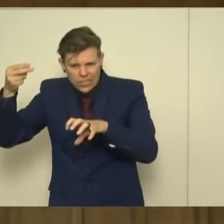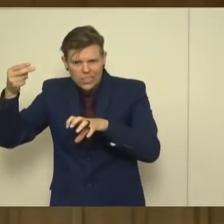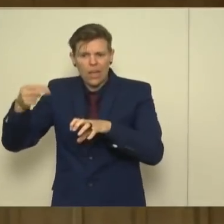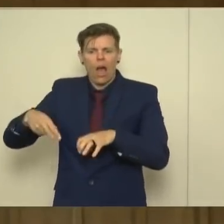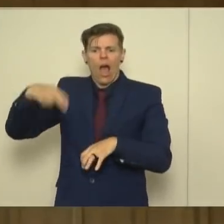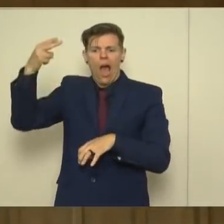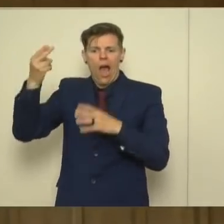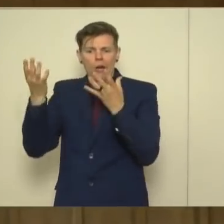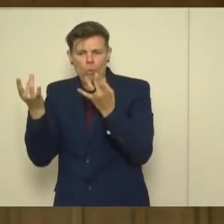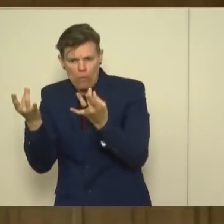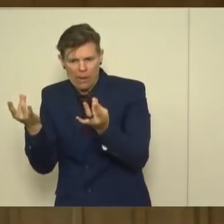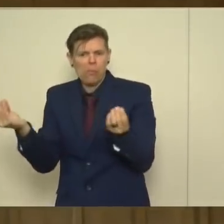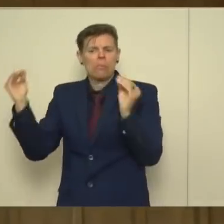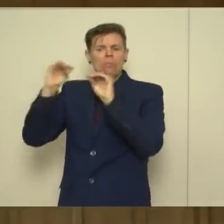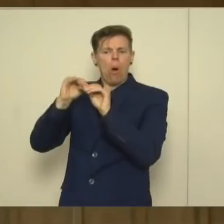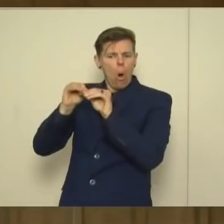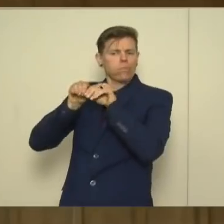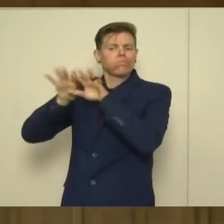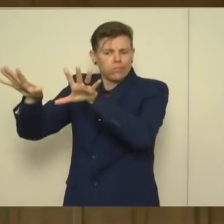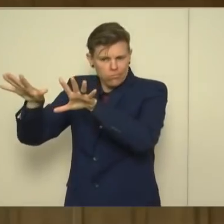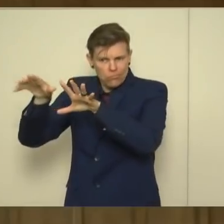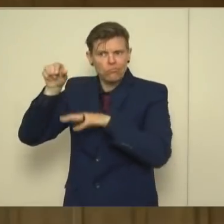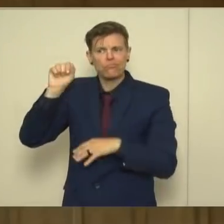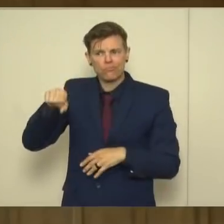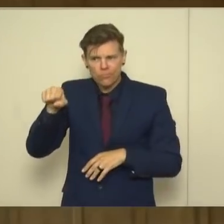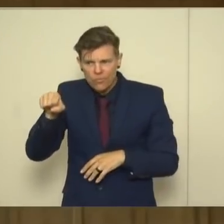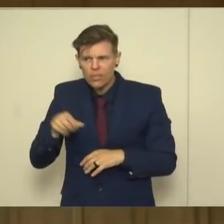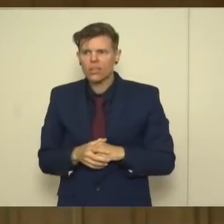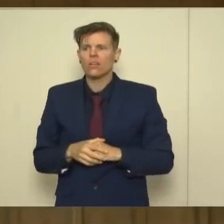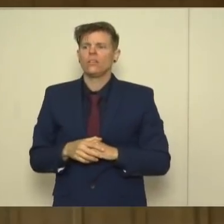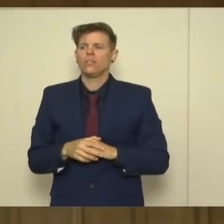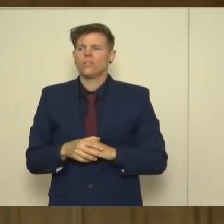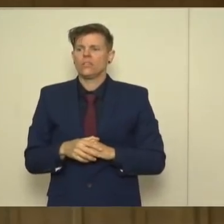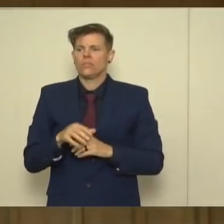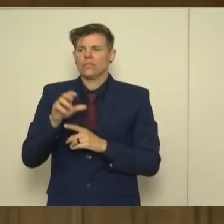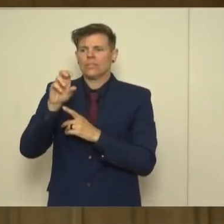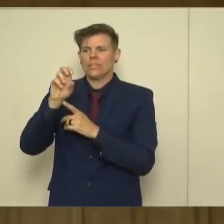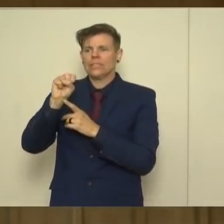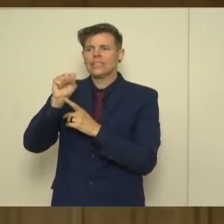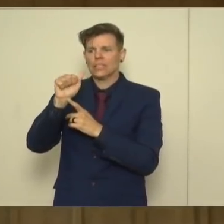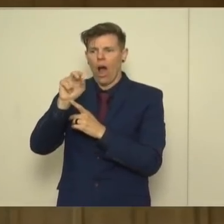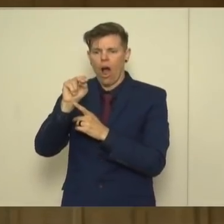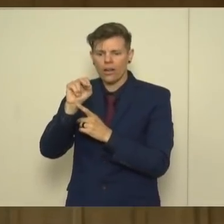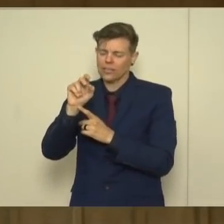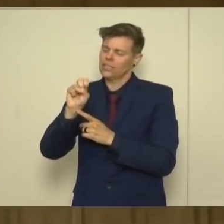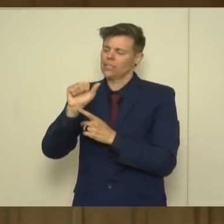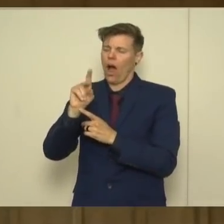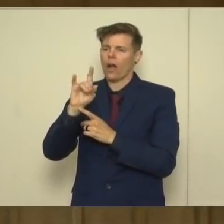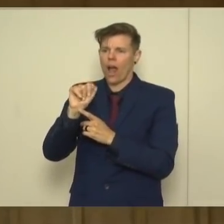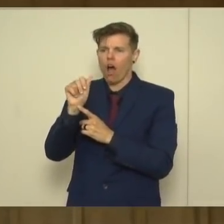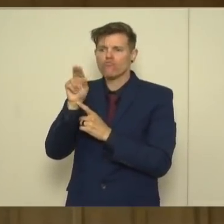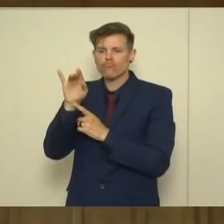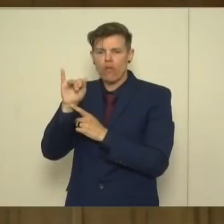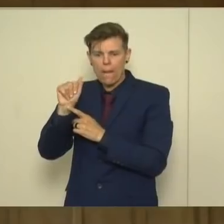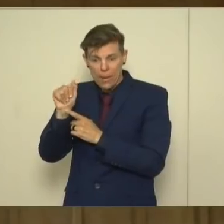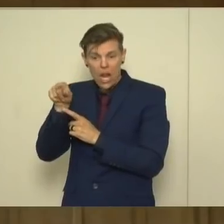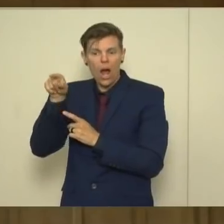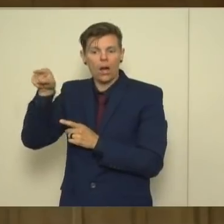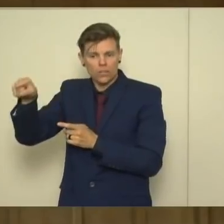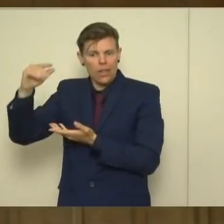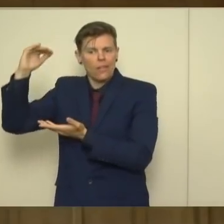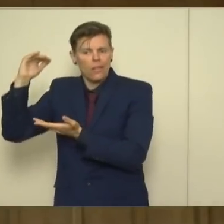In Saudi Arabia, for example, the lower the temperature or the lower the humidity, the greater